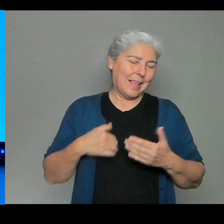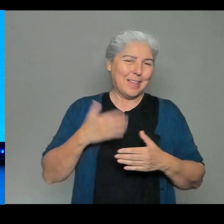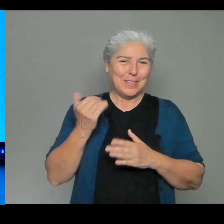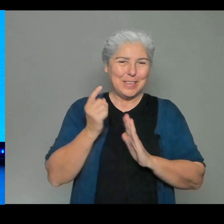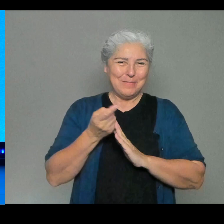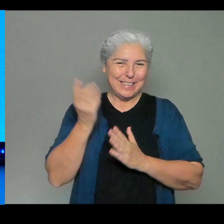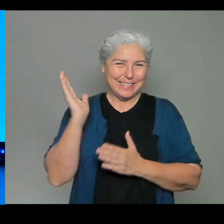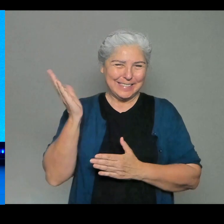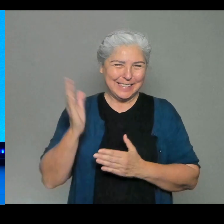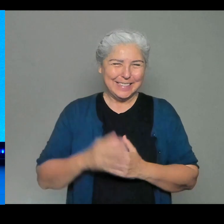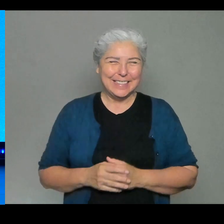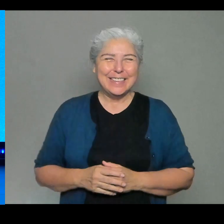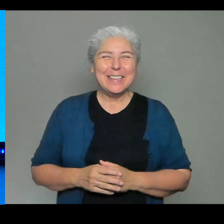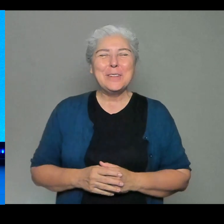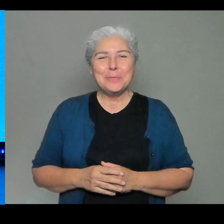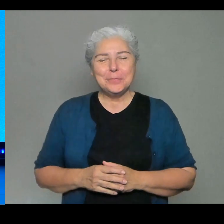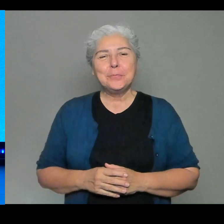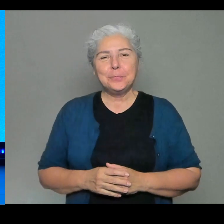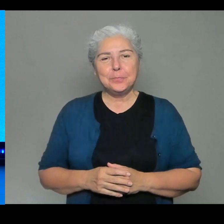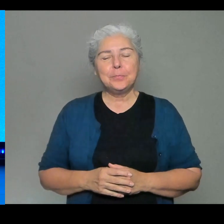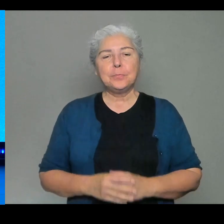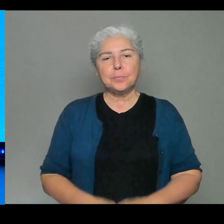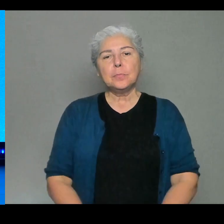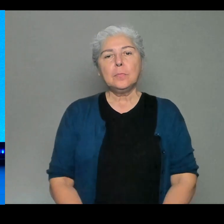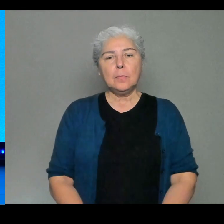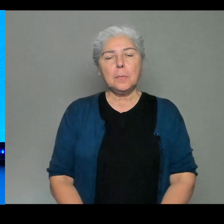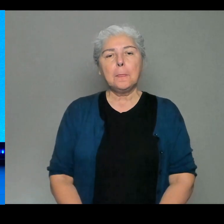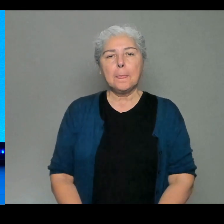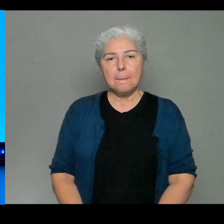next 15 minutes. Amen? Okay.